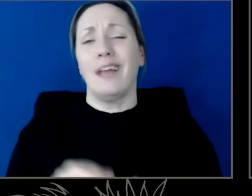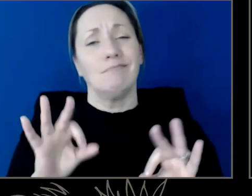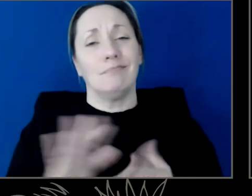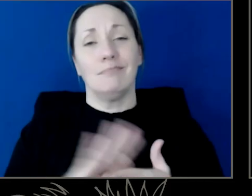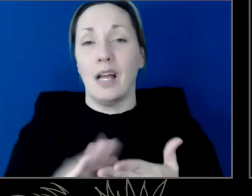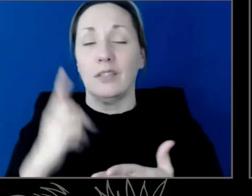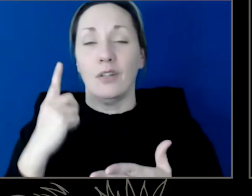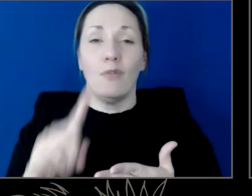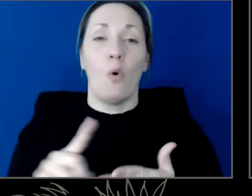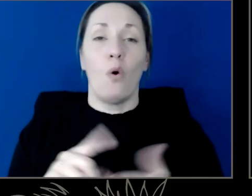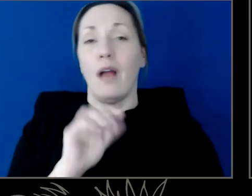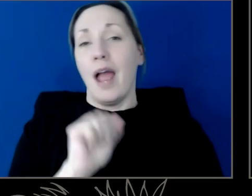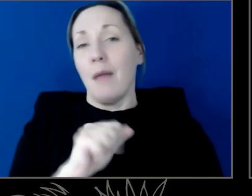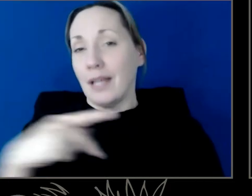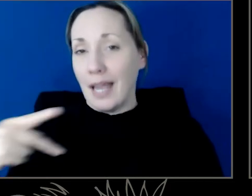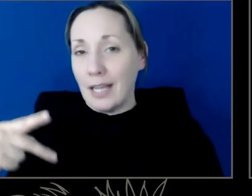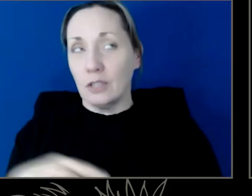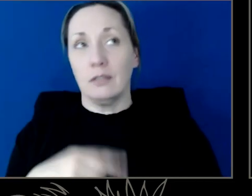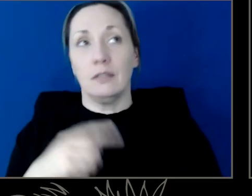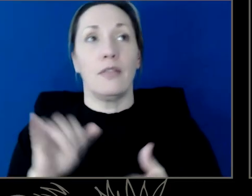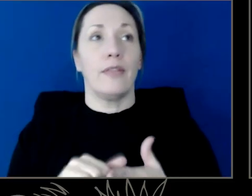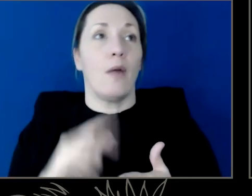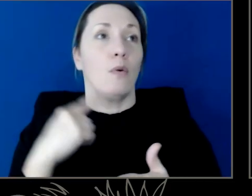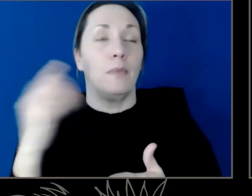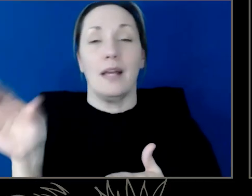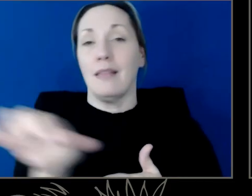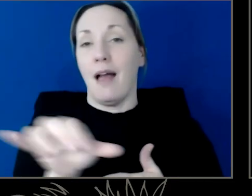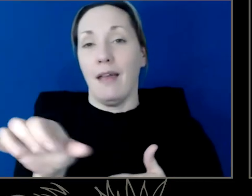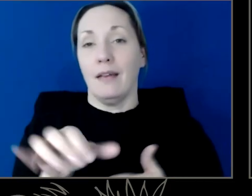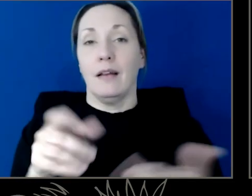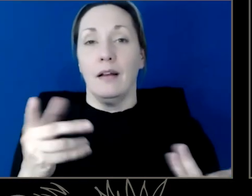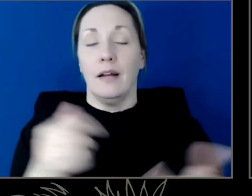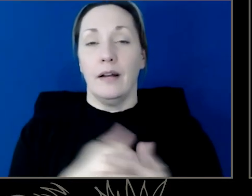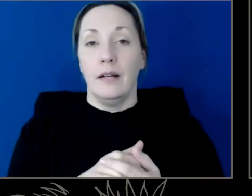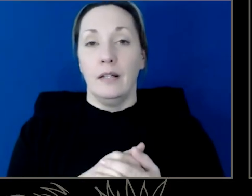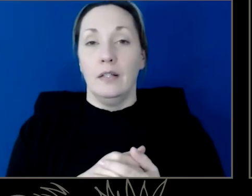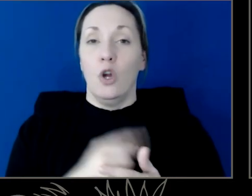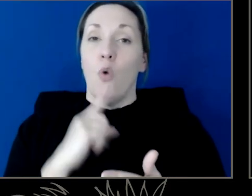And this is ideal for, of course, applications that would be like